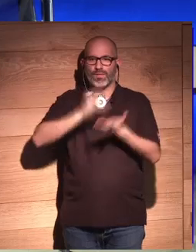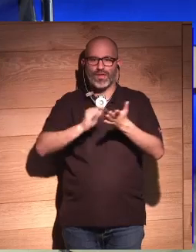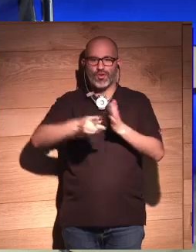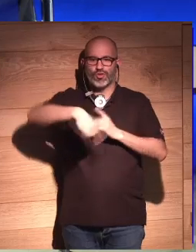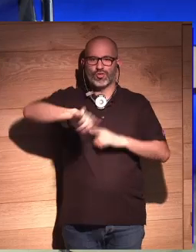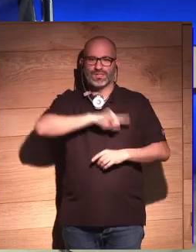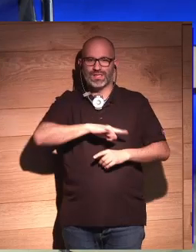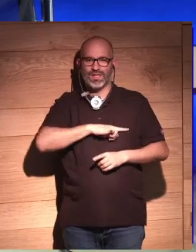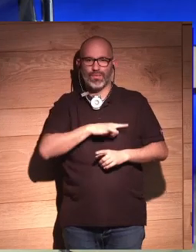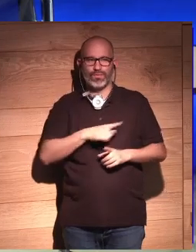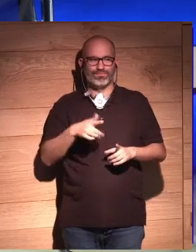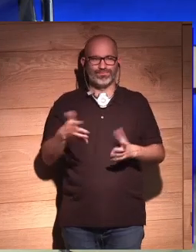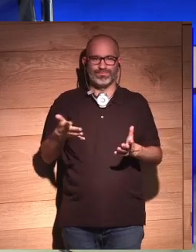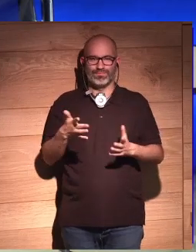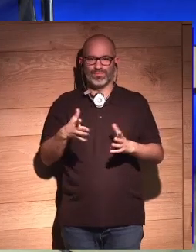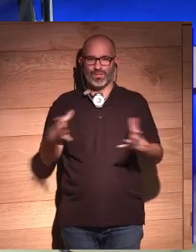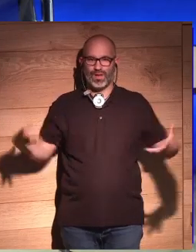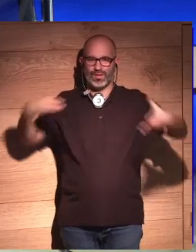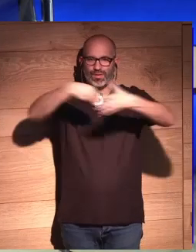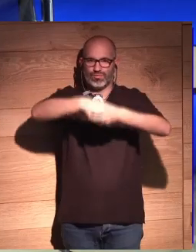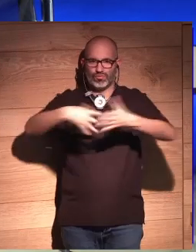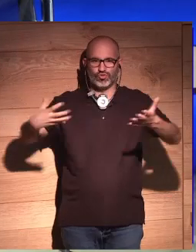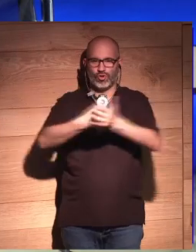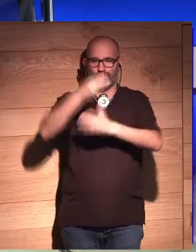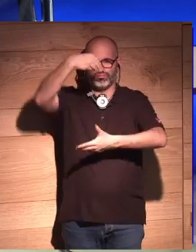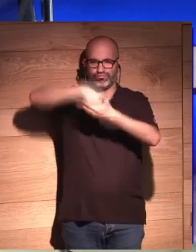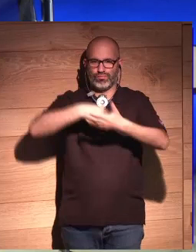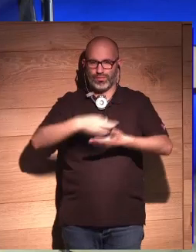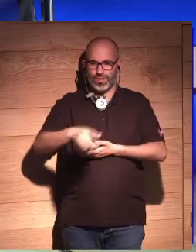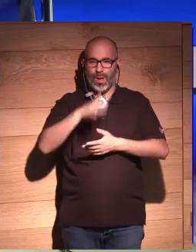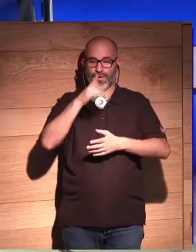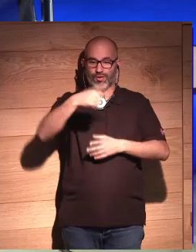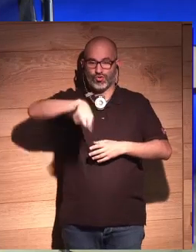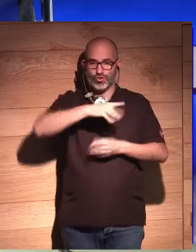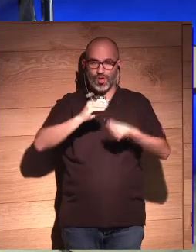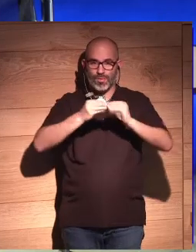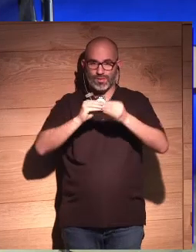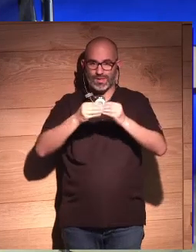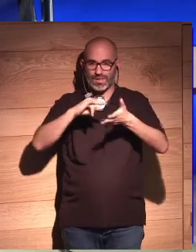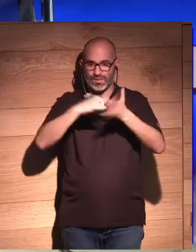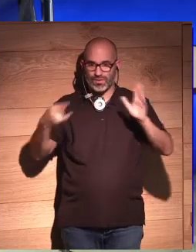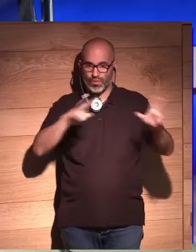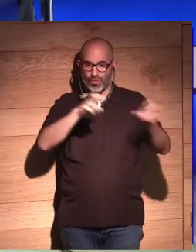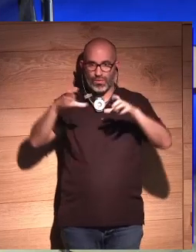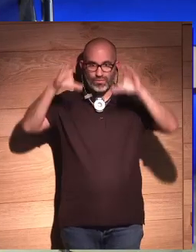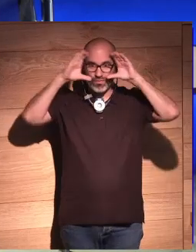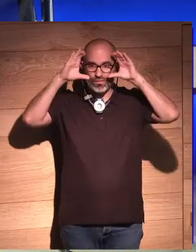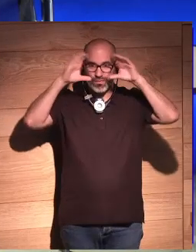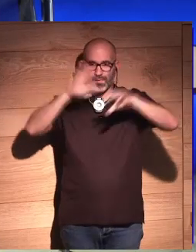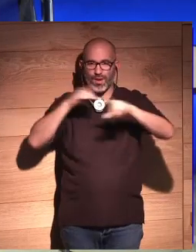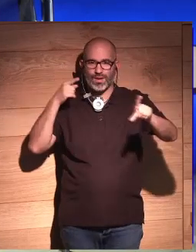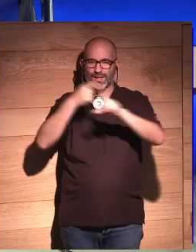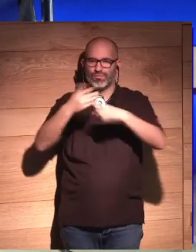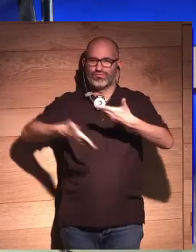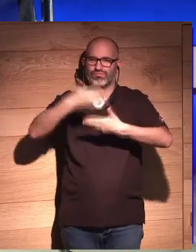installation. I mean, and New Frontier was designed to resonate with that, with our new life, our modern life of always being